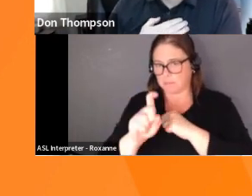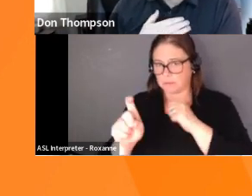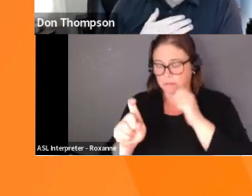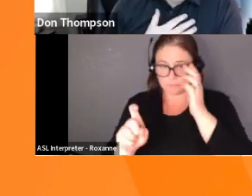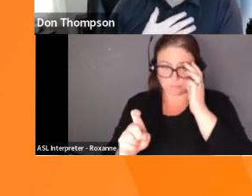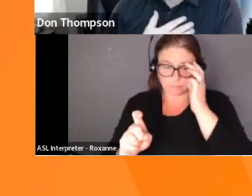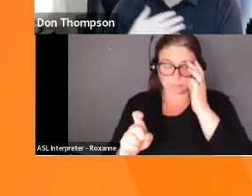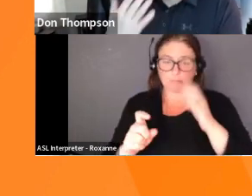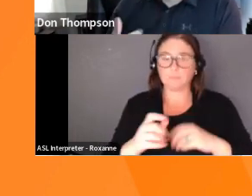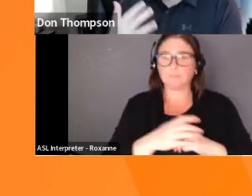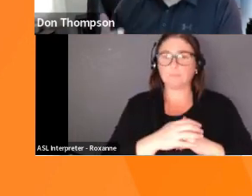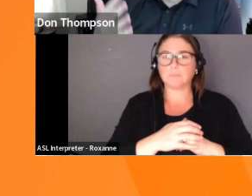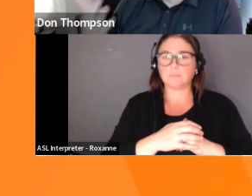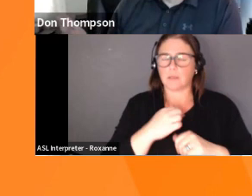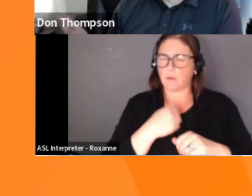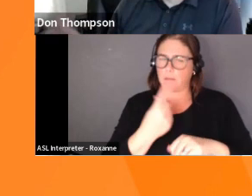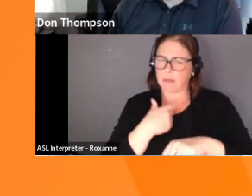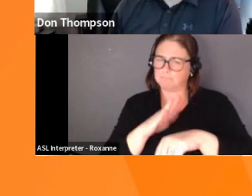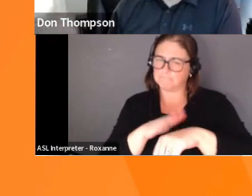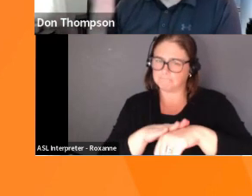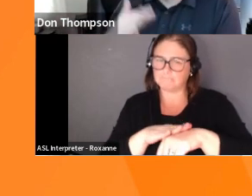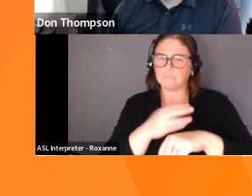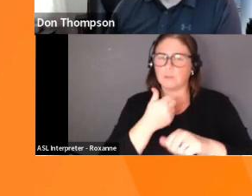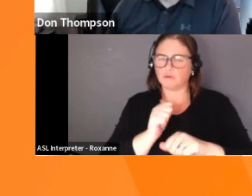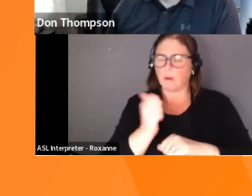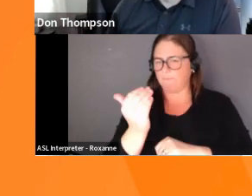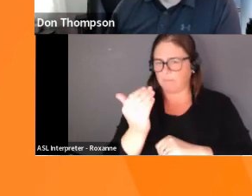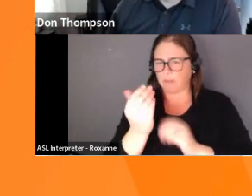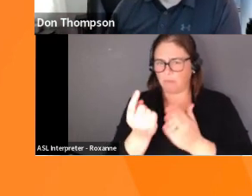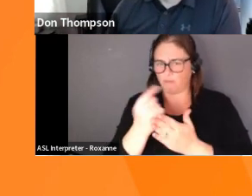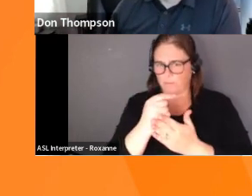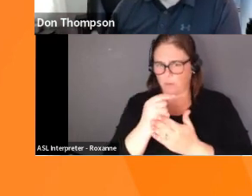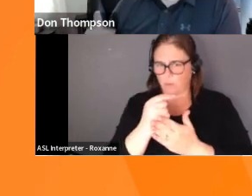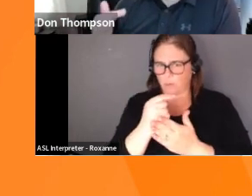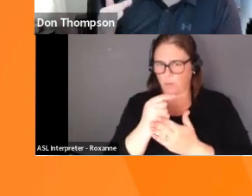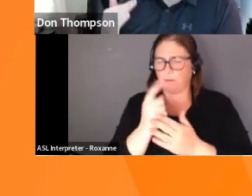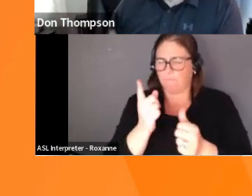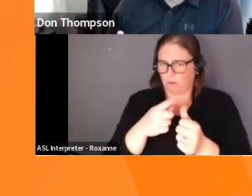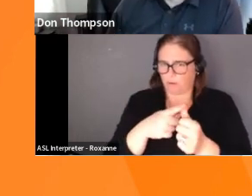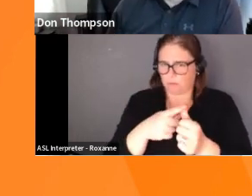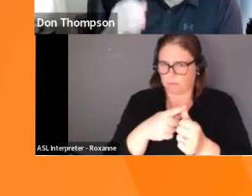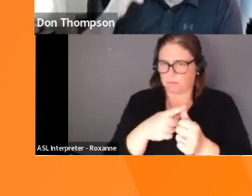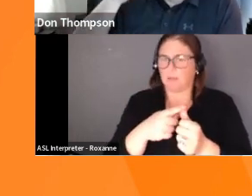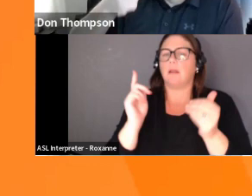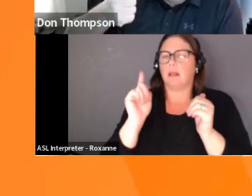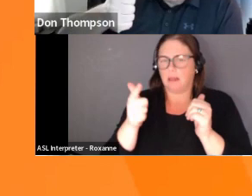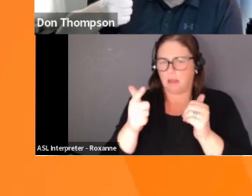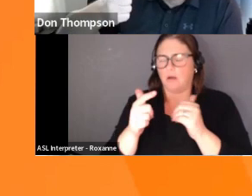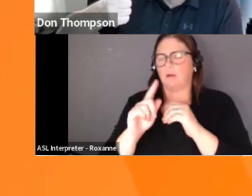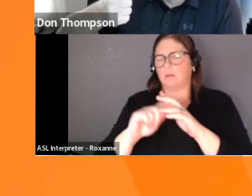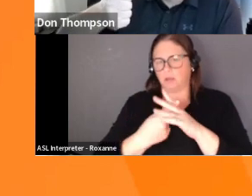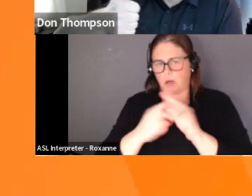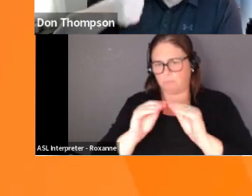is I tell them, let's try to get 15 reviews before we turn advertising on. And the reason for that is one,